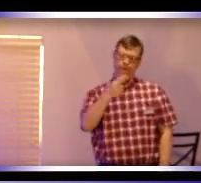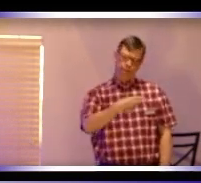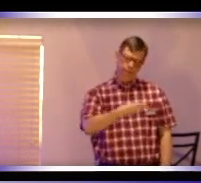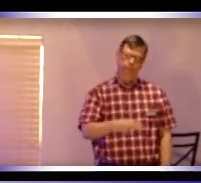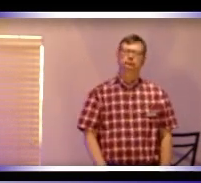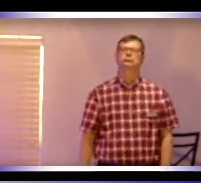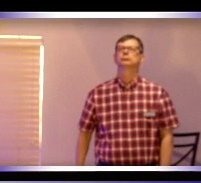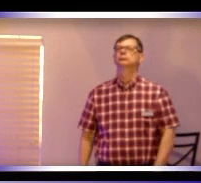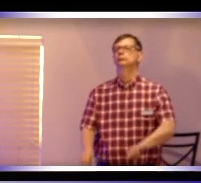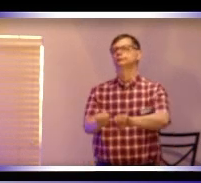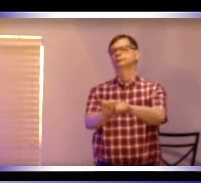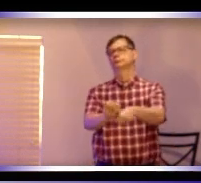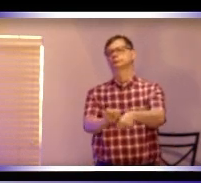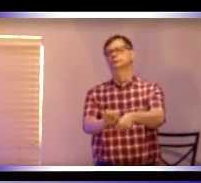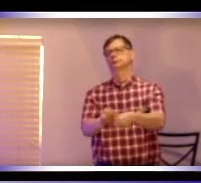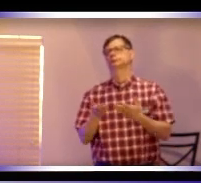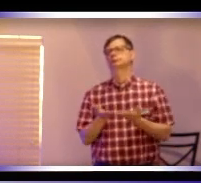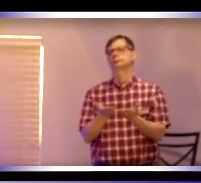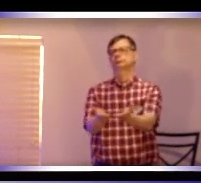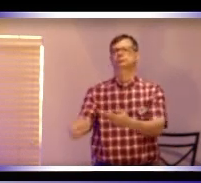So let us today